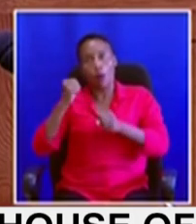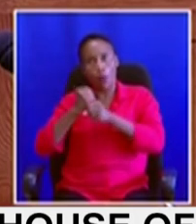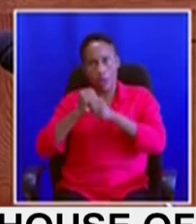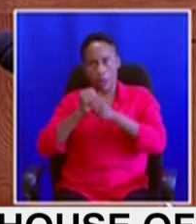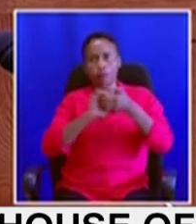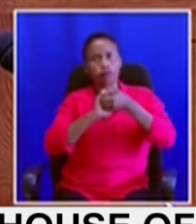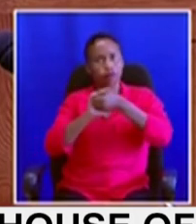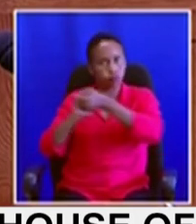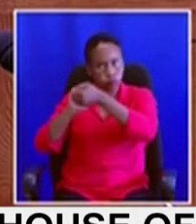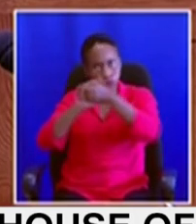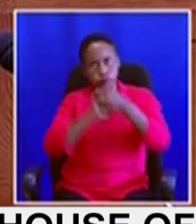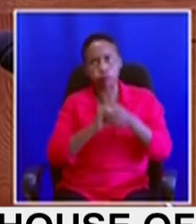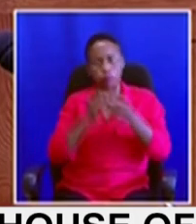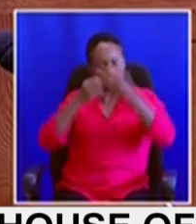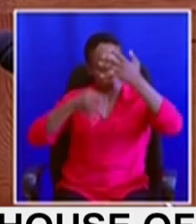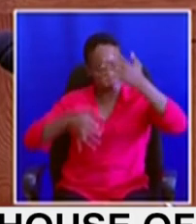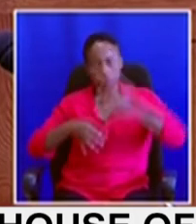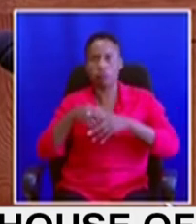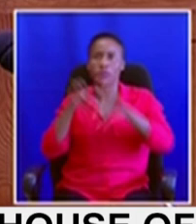a number of issues.